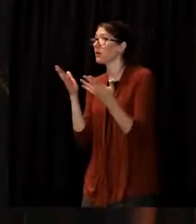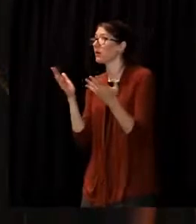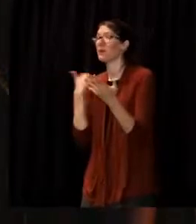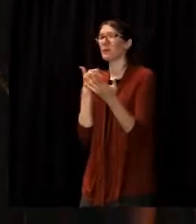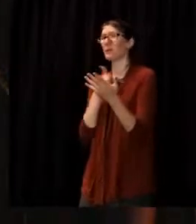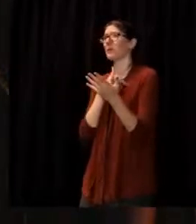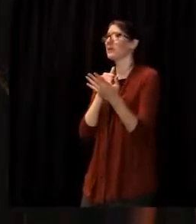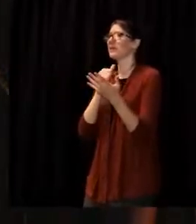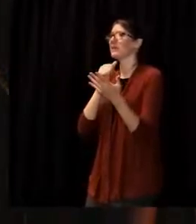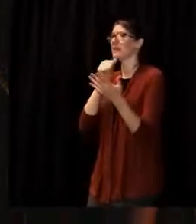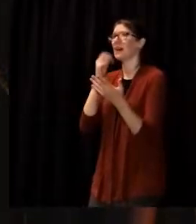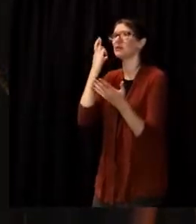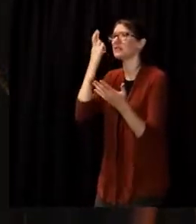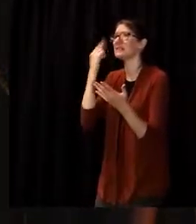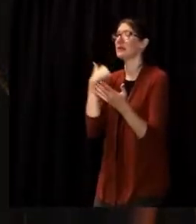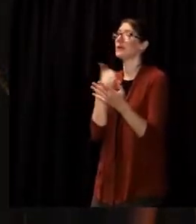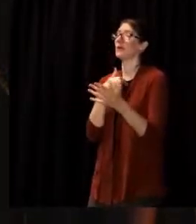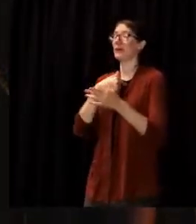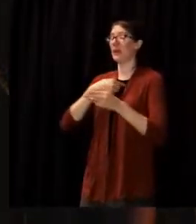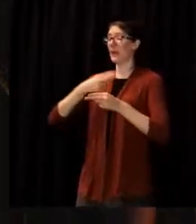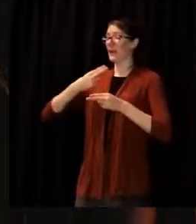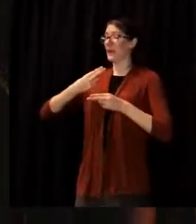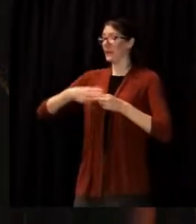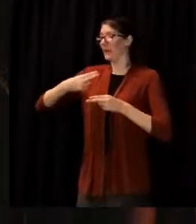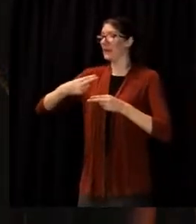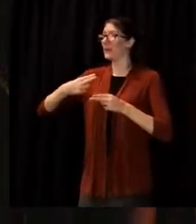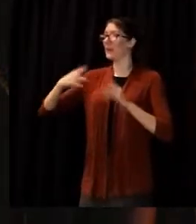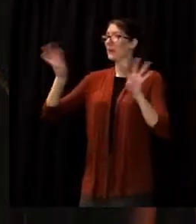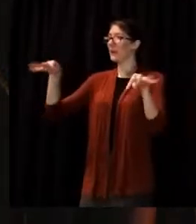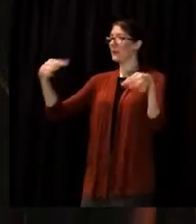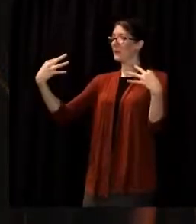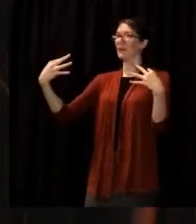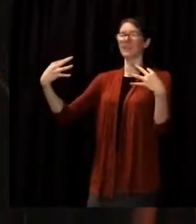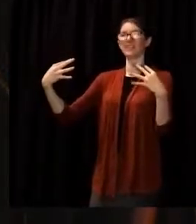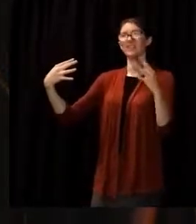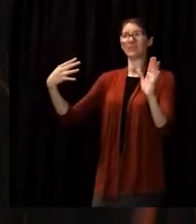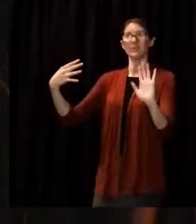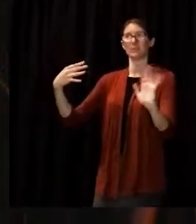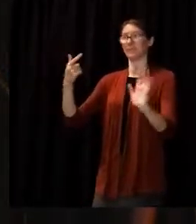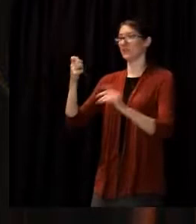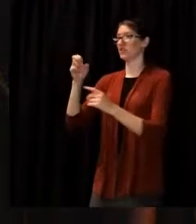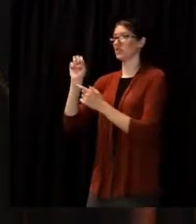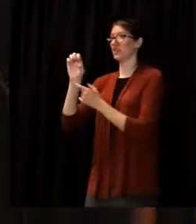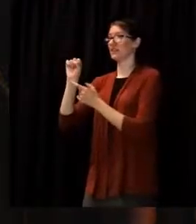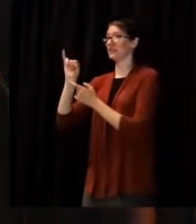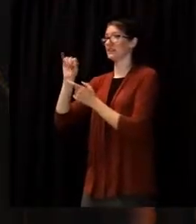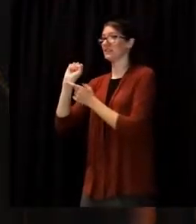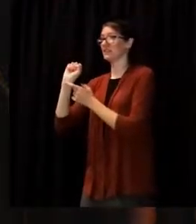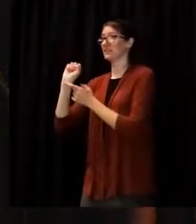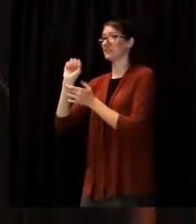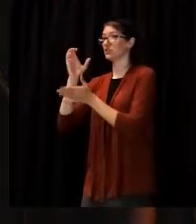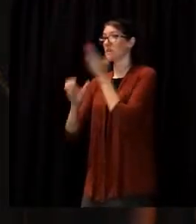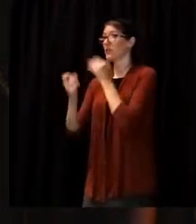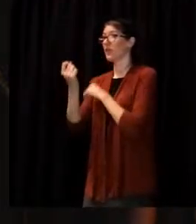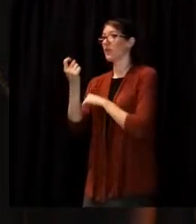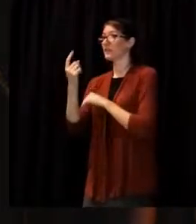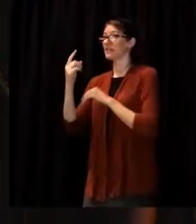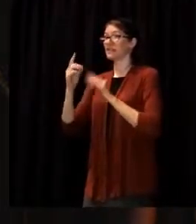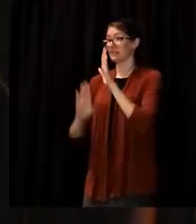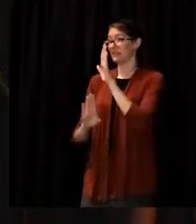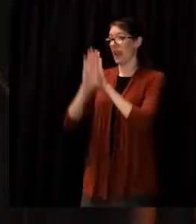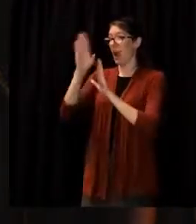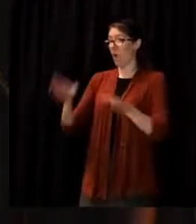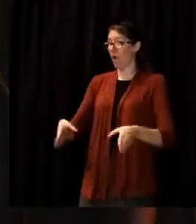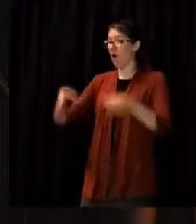this so that we can make a name for ourselves. Little Bible lesson, Genesis chapter 11, Tower of Babel. That's one of the